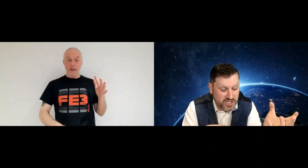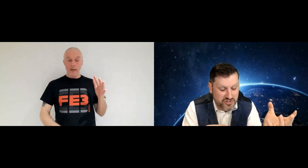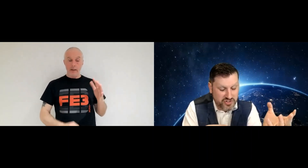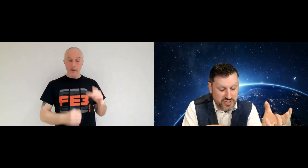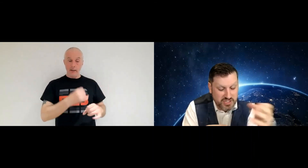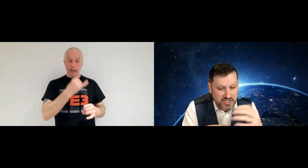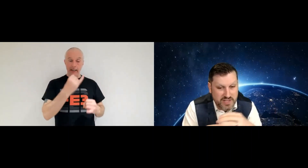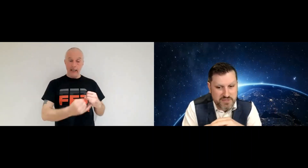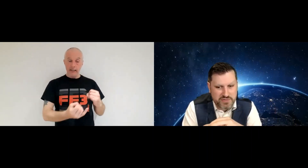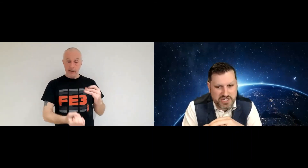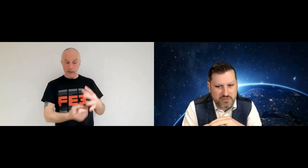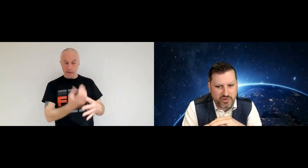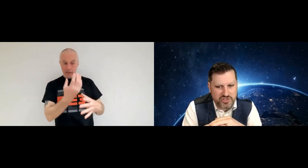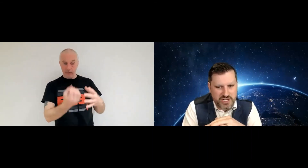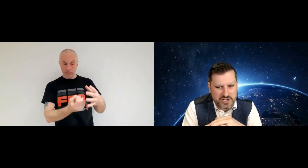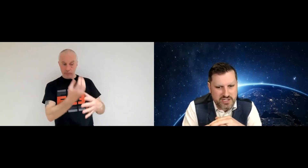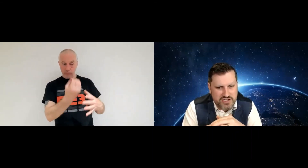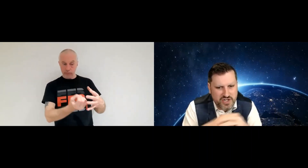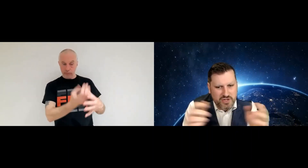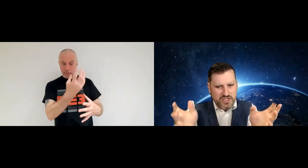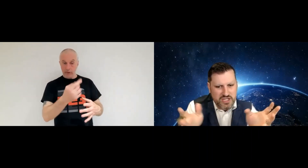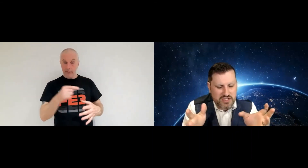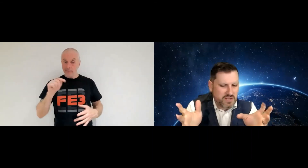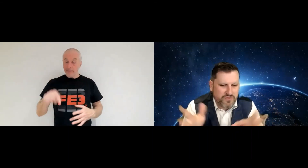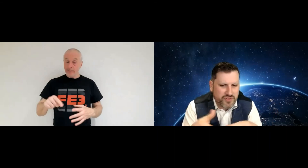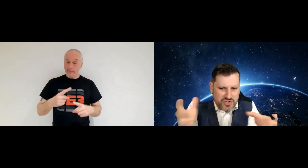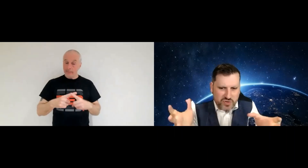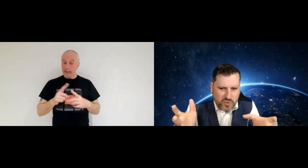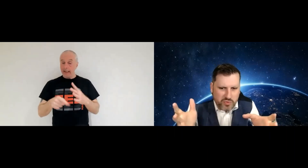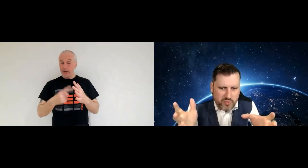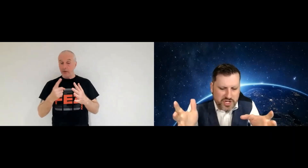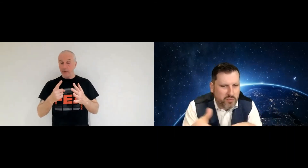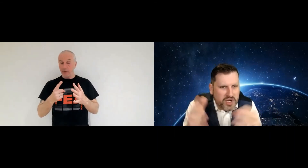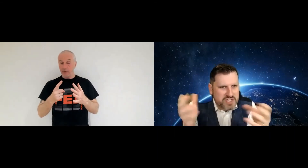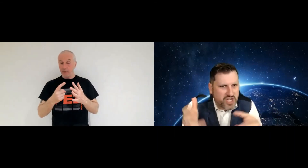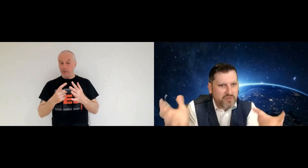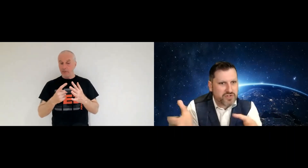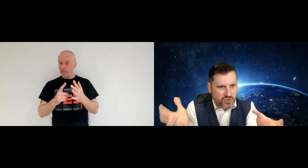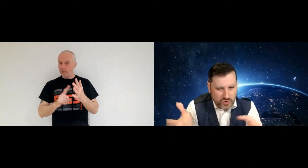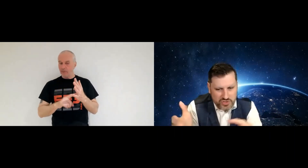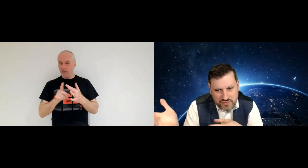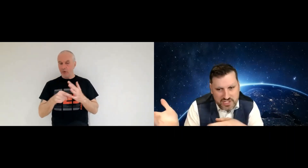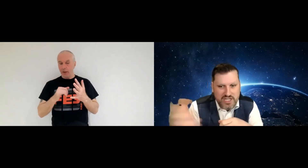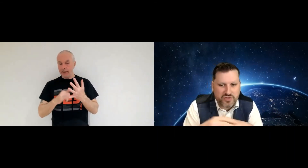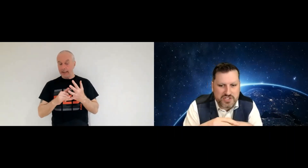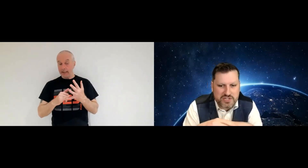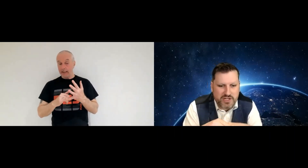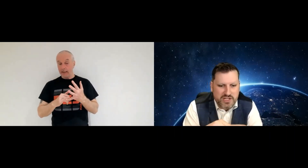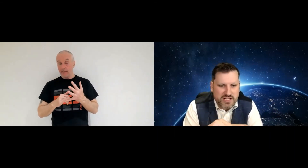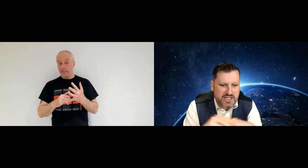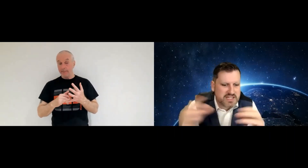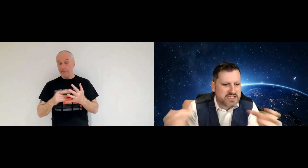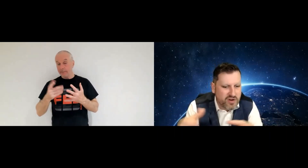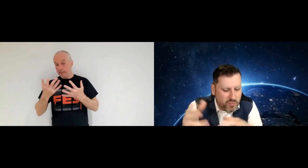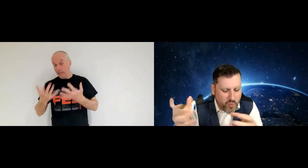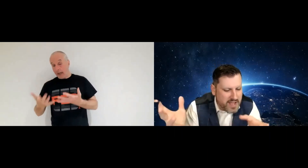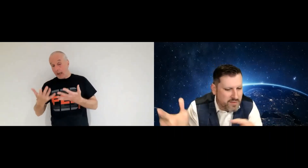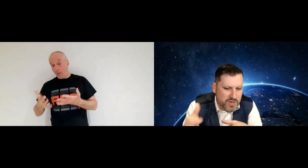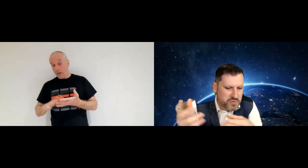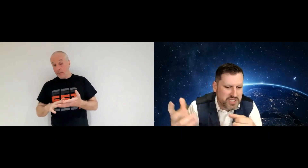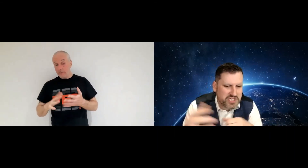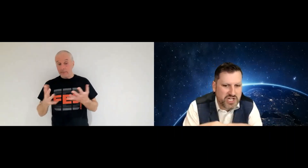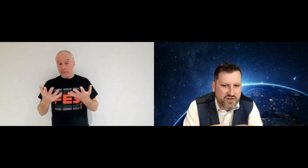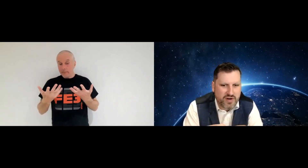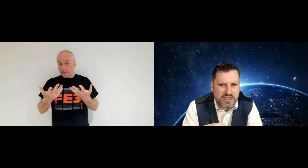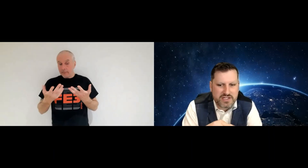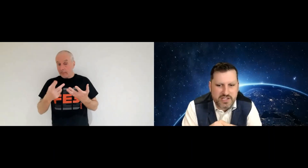the hydrogen in this particular project. So in future, you know, what is the current source? Obviously electrolysis, but is there a way in